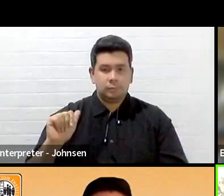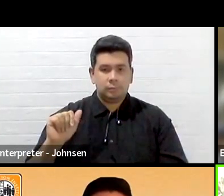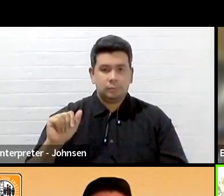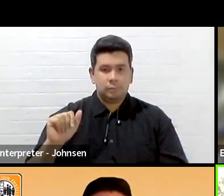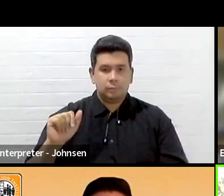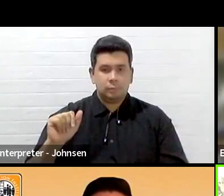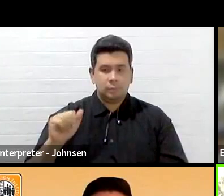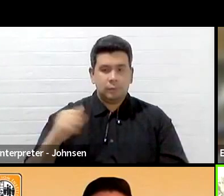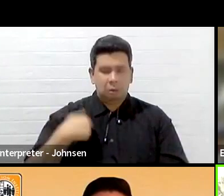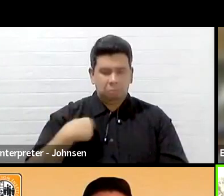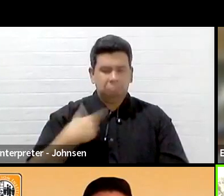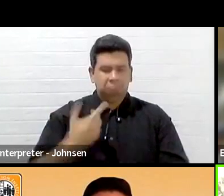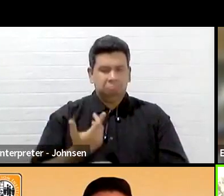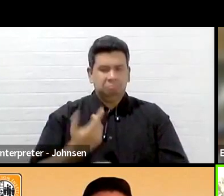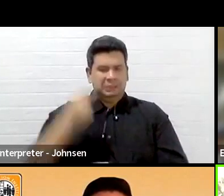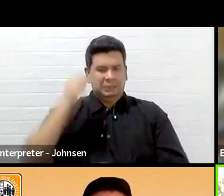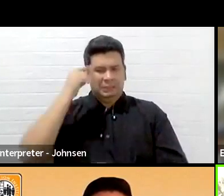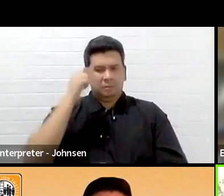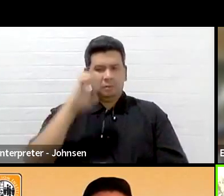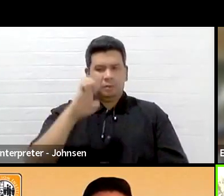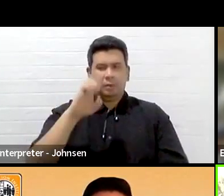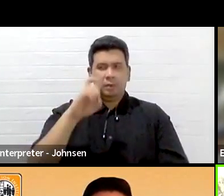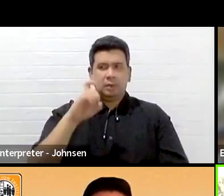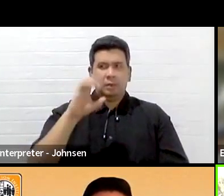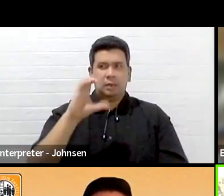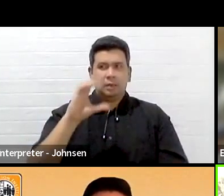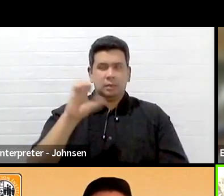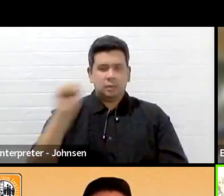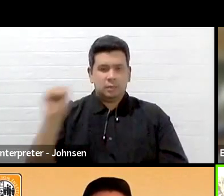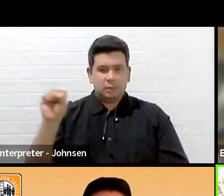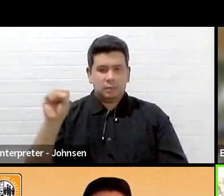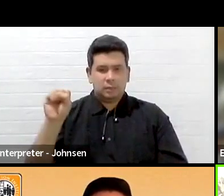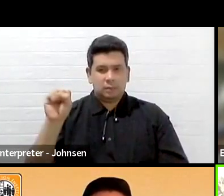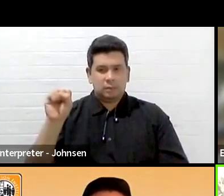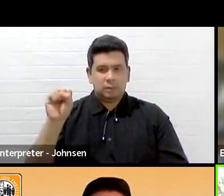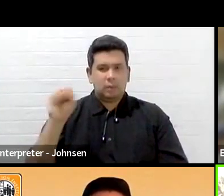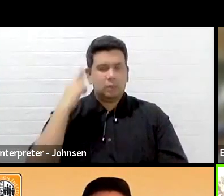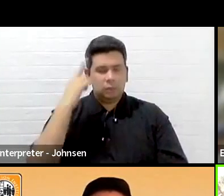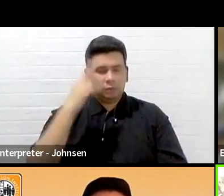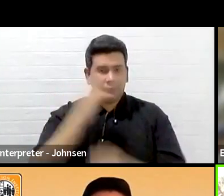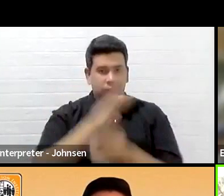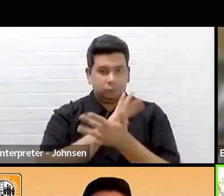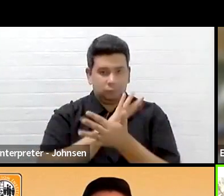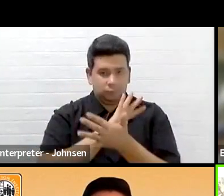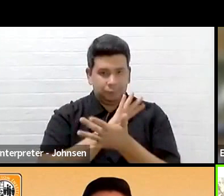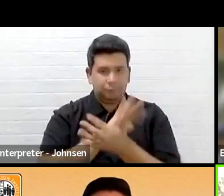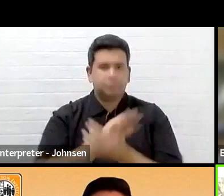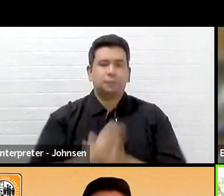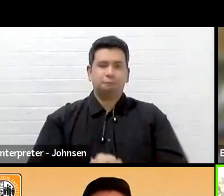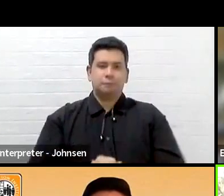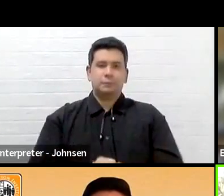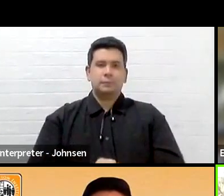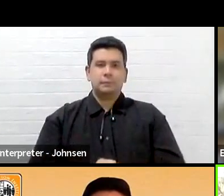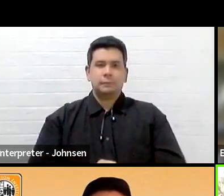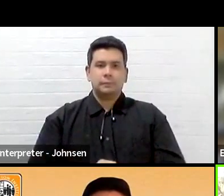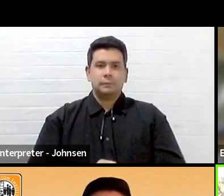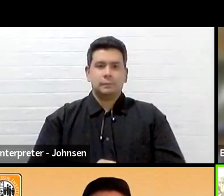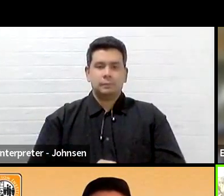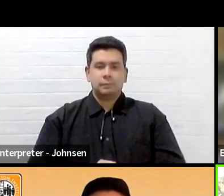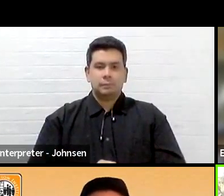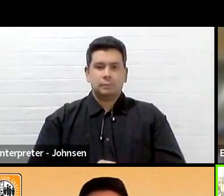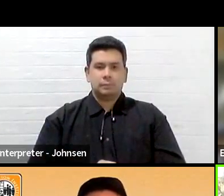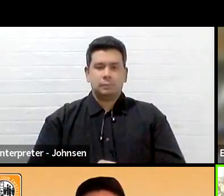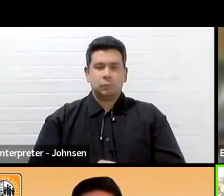consider excess in 2020 were caused by COVID and by nothing else.